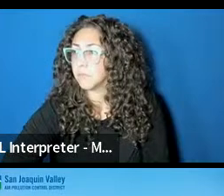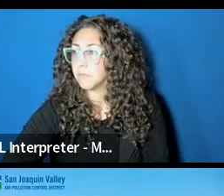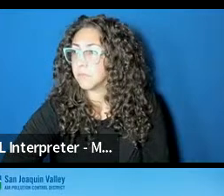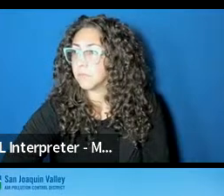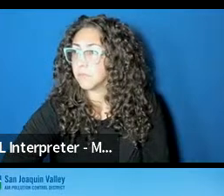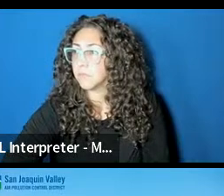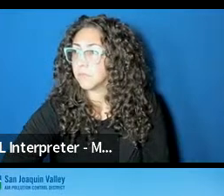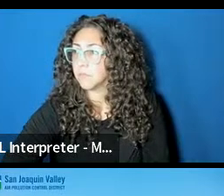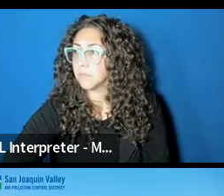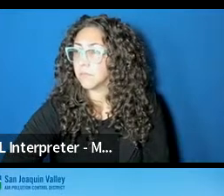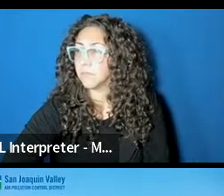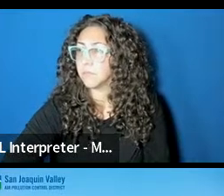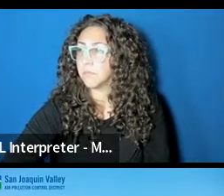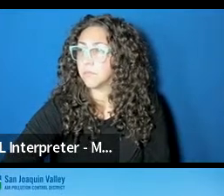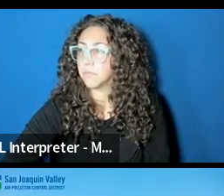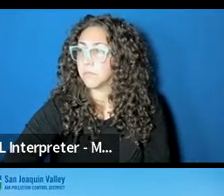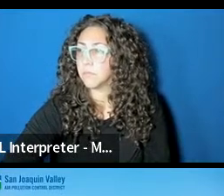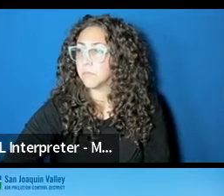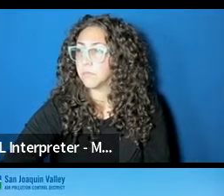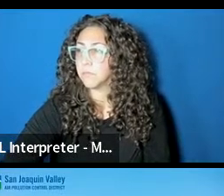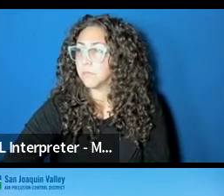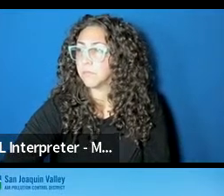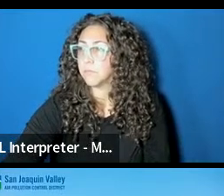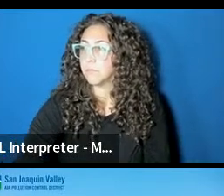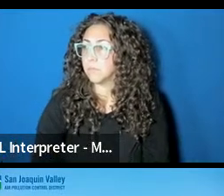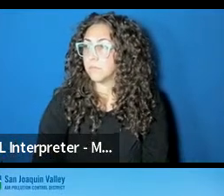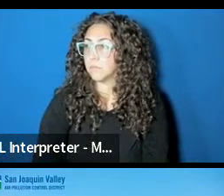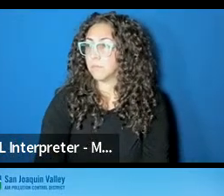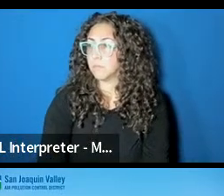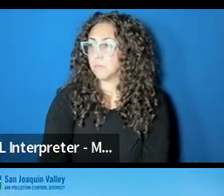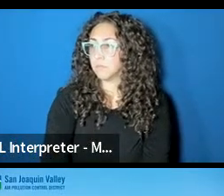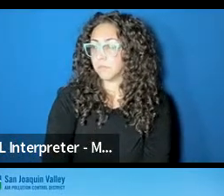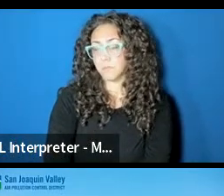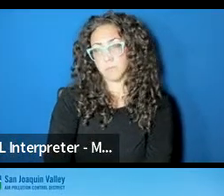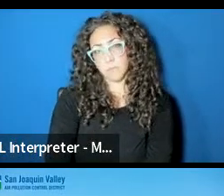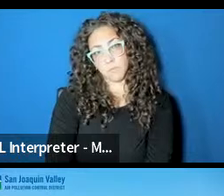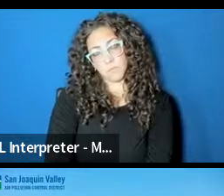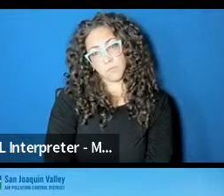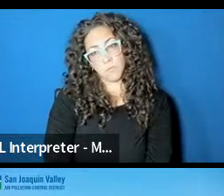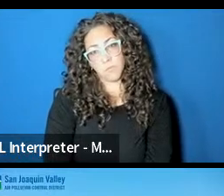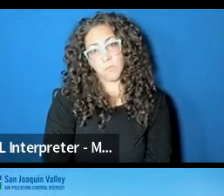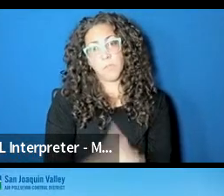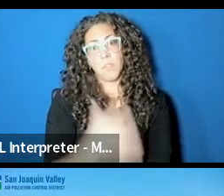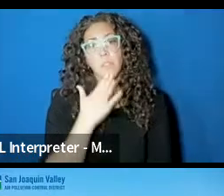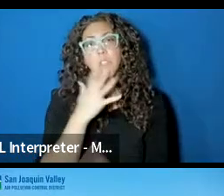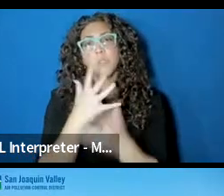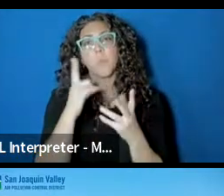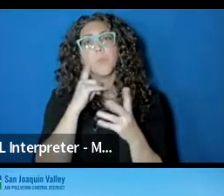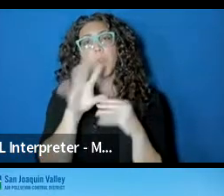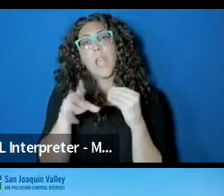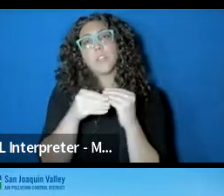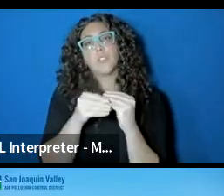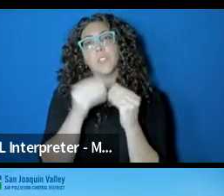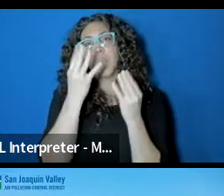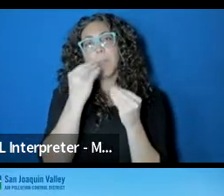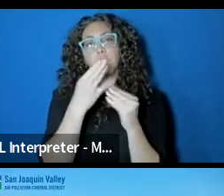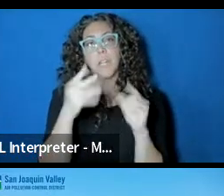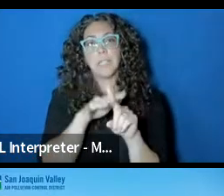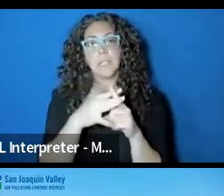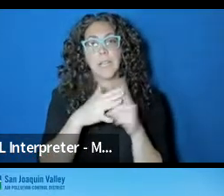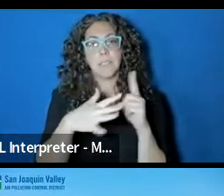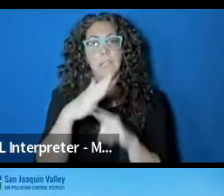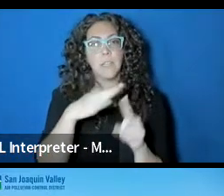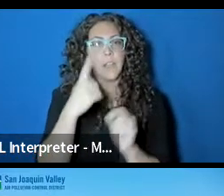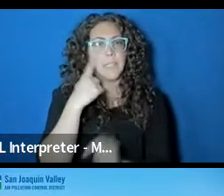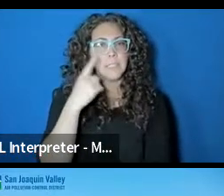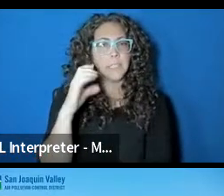Laura, yeah, thank you, Mary Elizabeth, for that question and for that additional context, Stephanie. I see Hector has